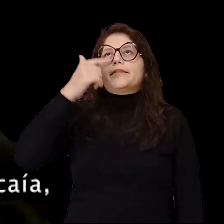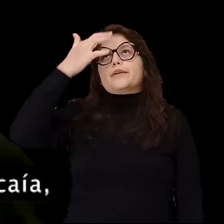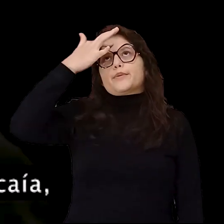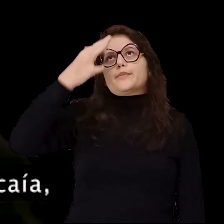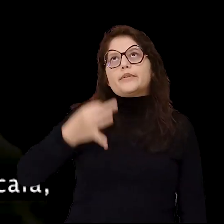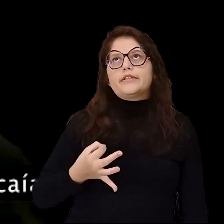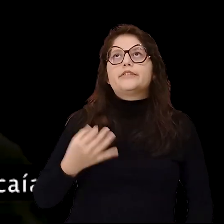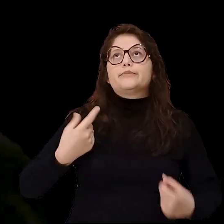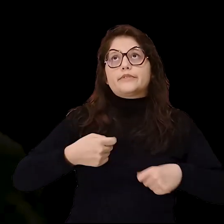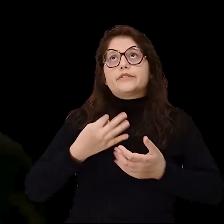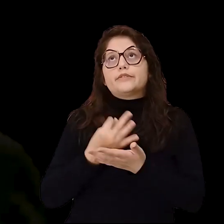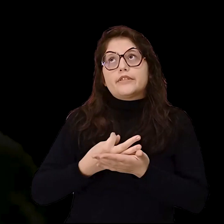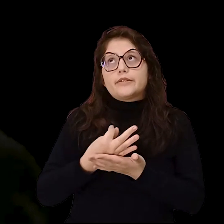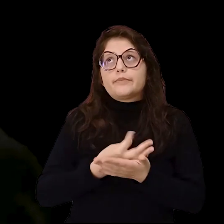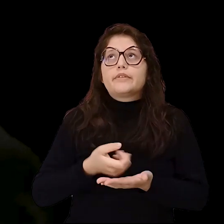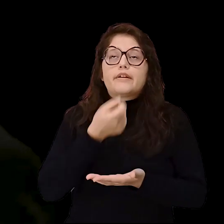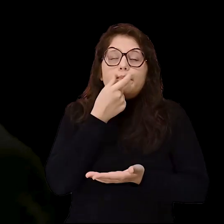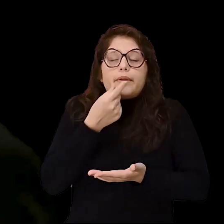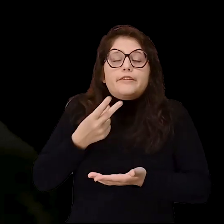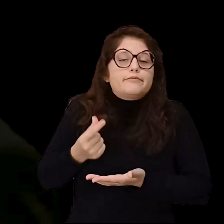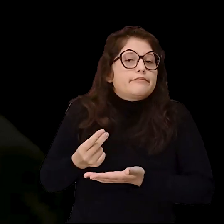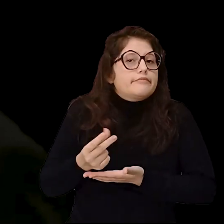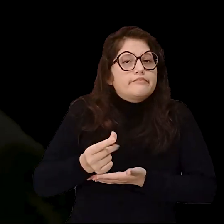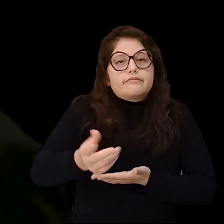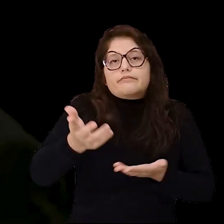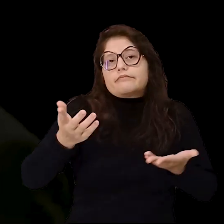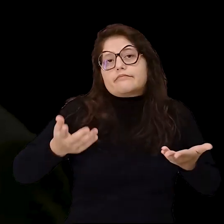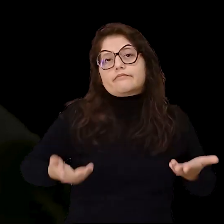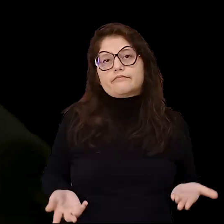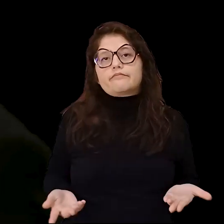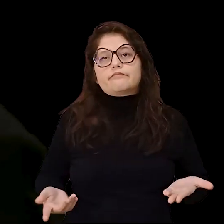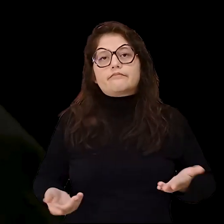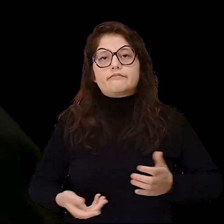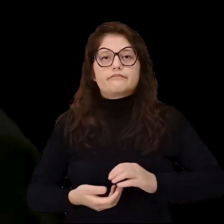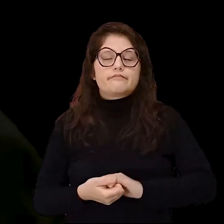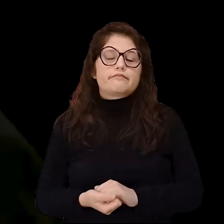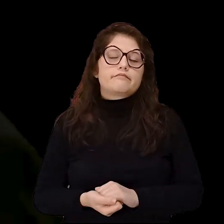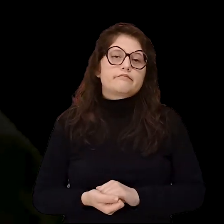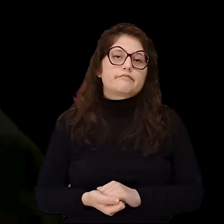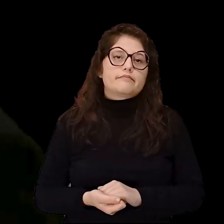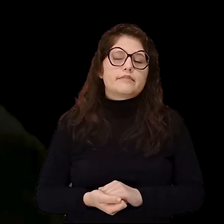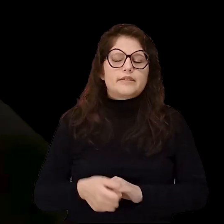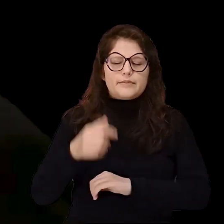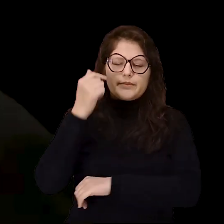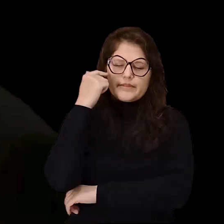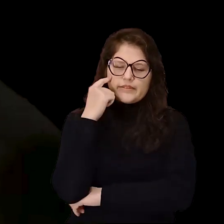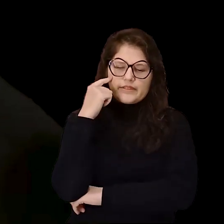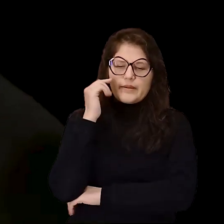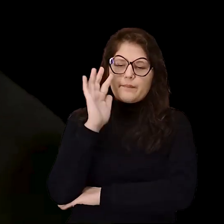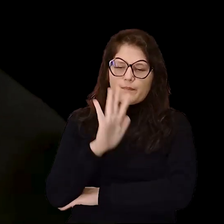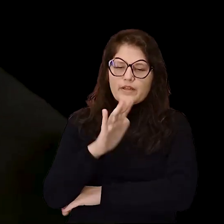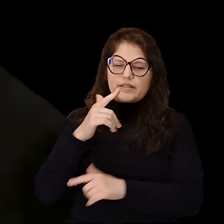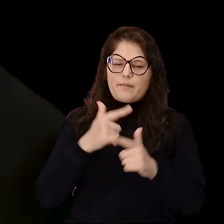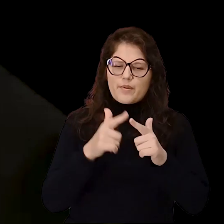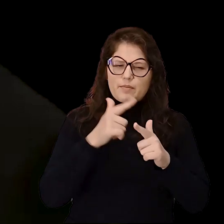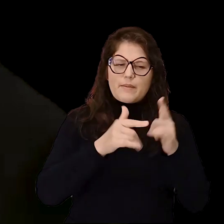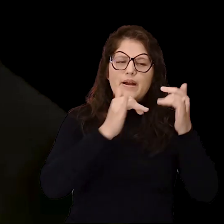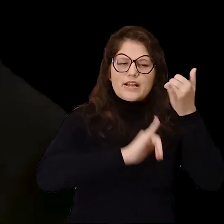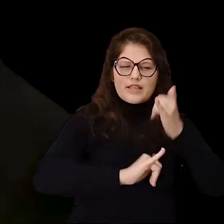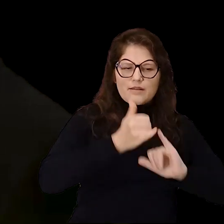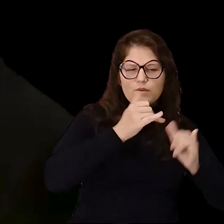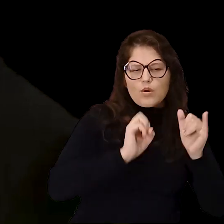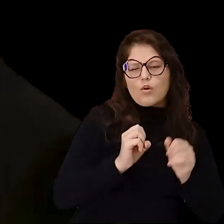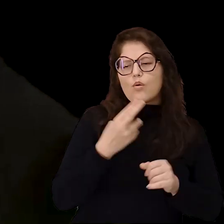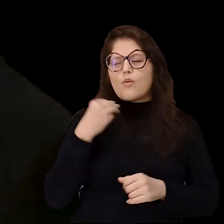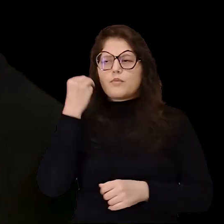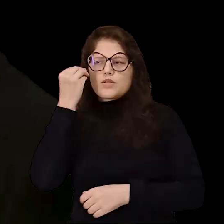and relapsed, and emerged and relapsed, and emerged and relapsed, and finally